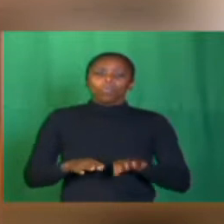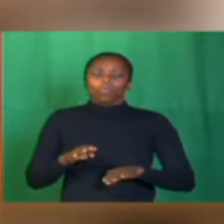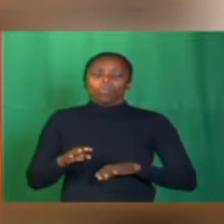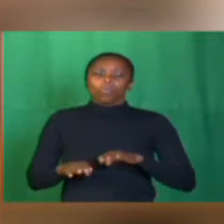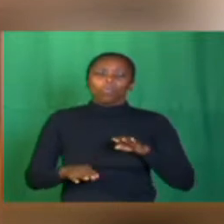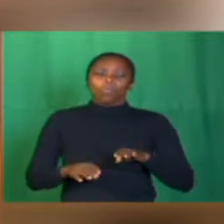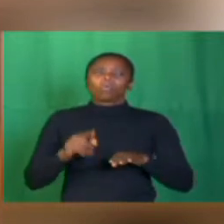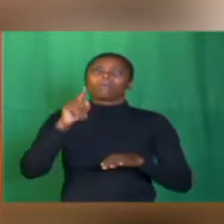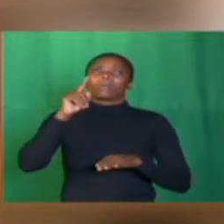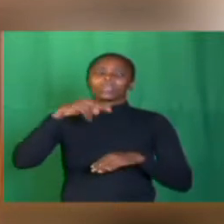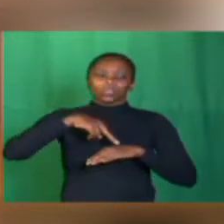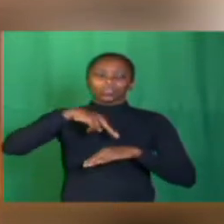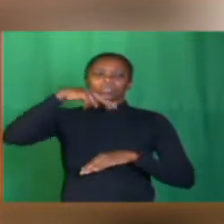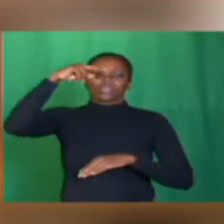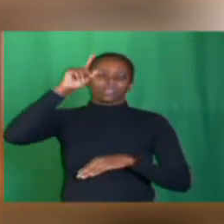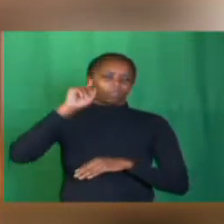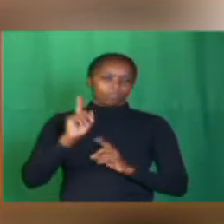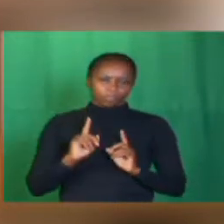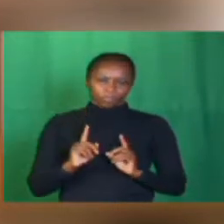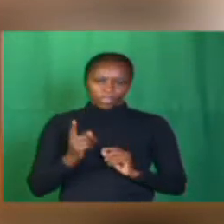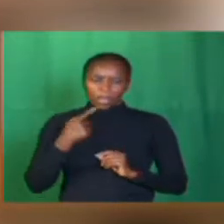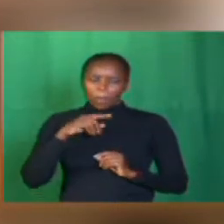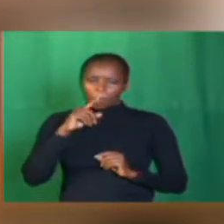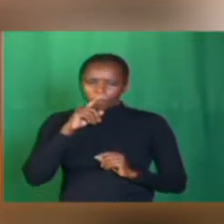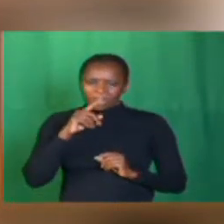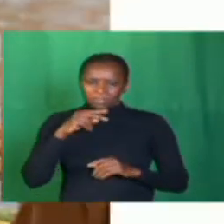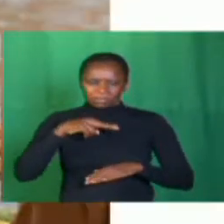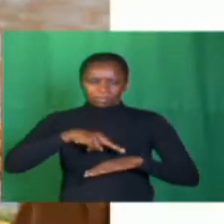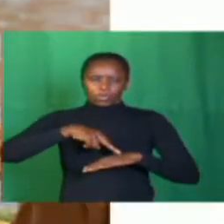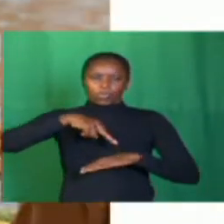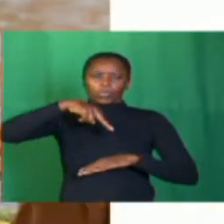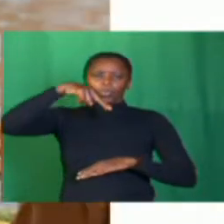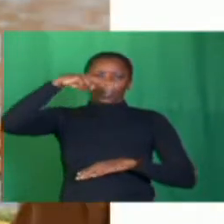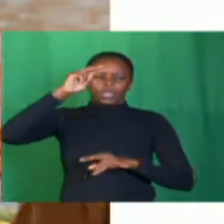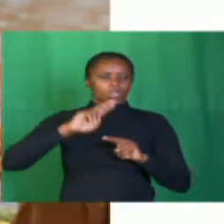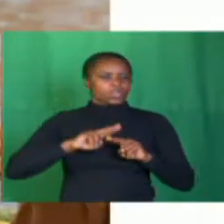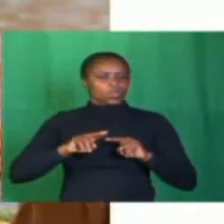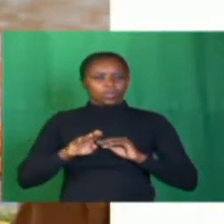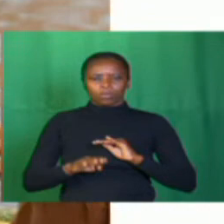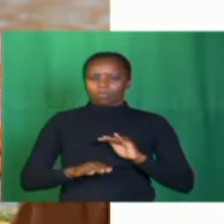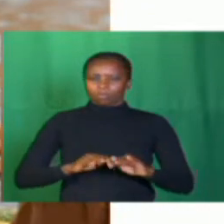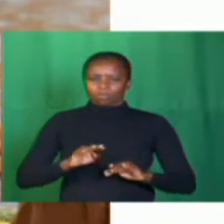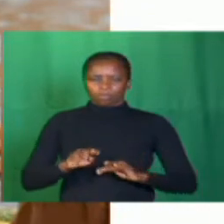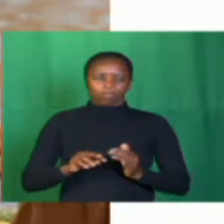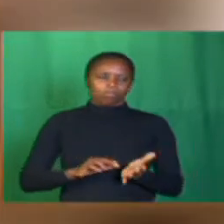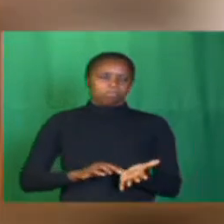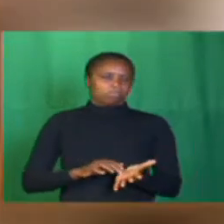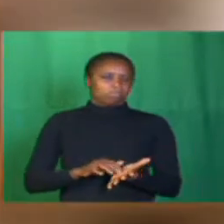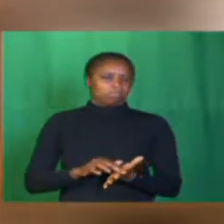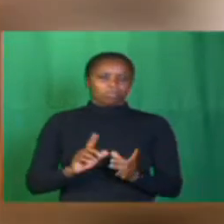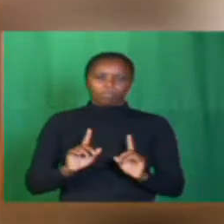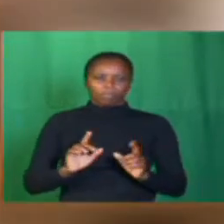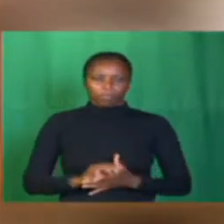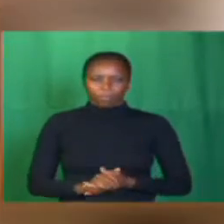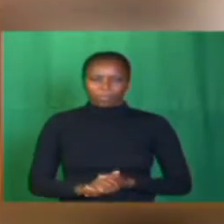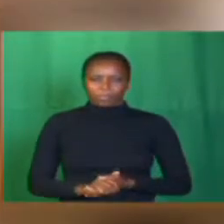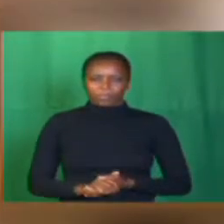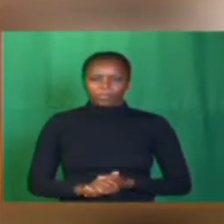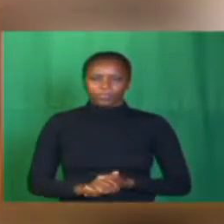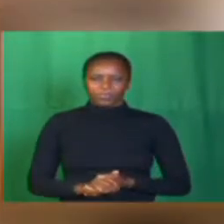see in the picture, he is being lifted. He ascended. Okay. Why is this